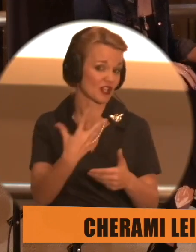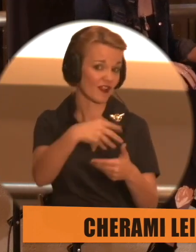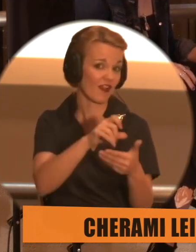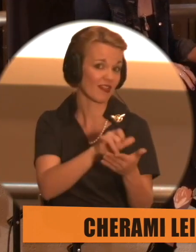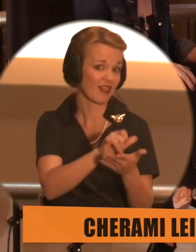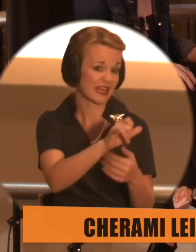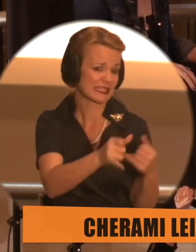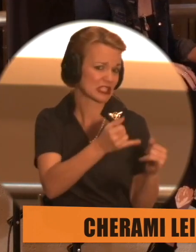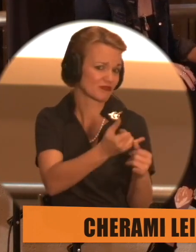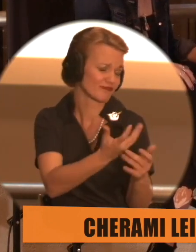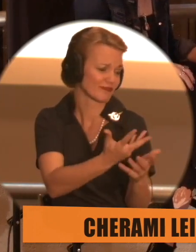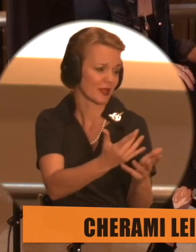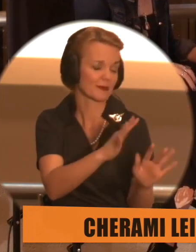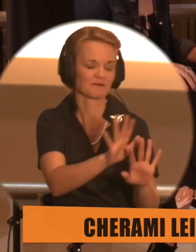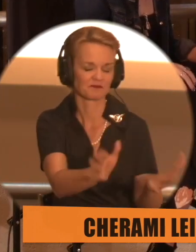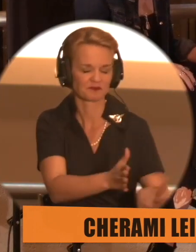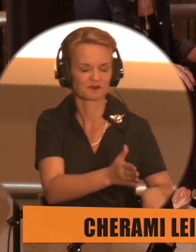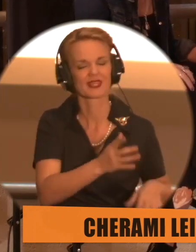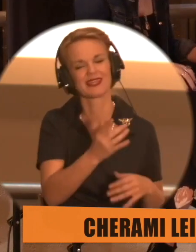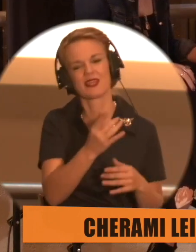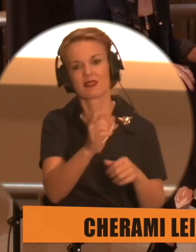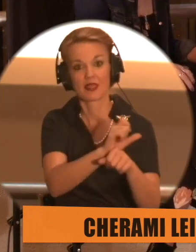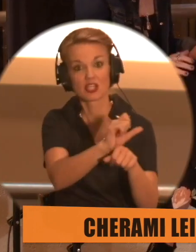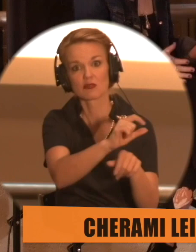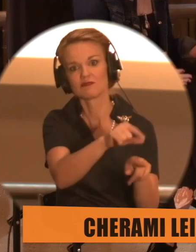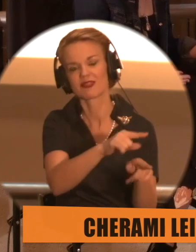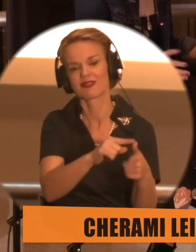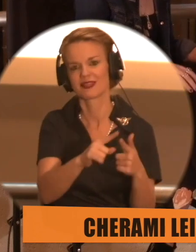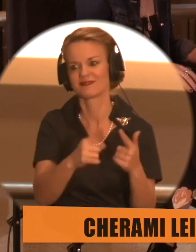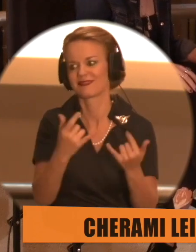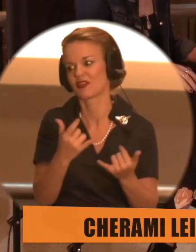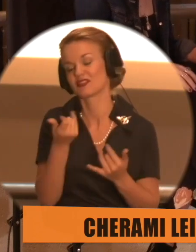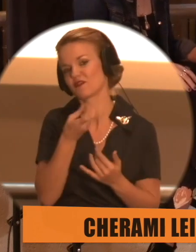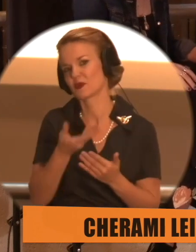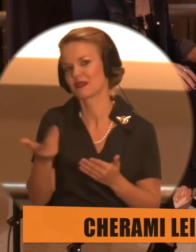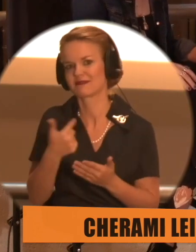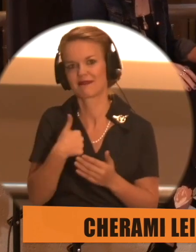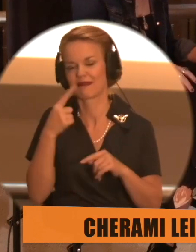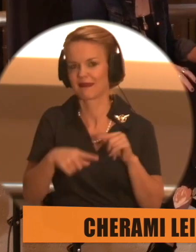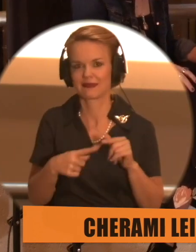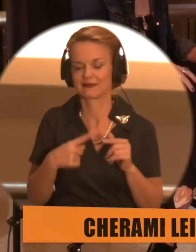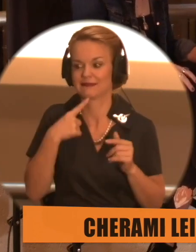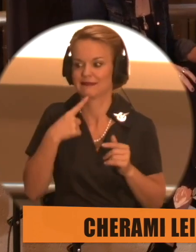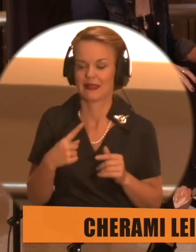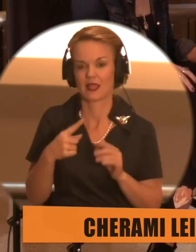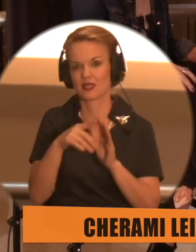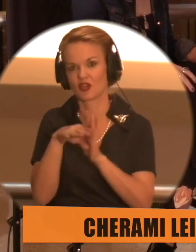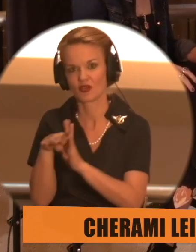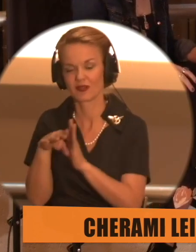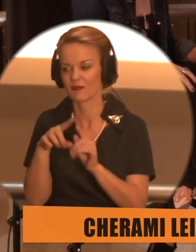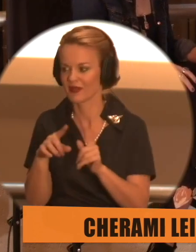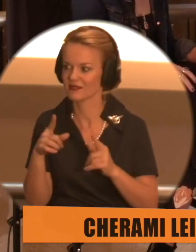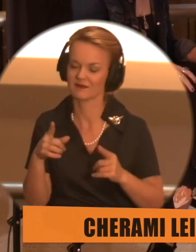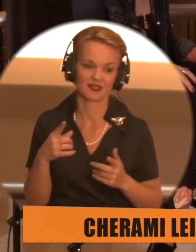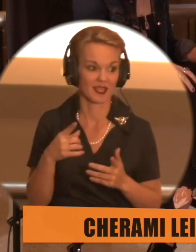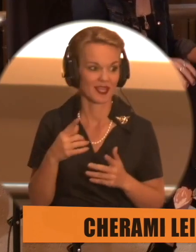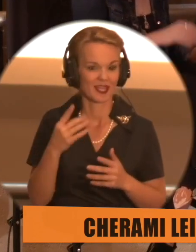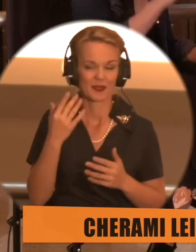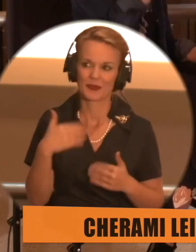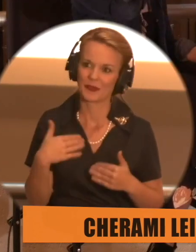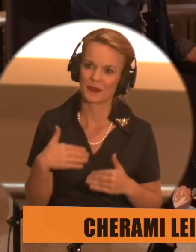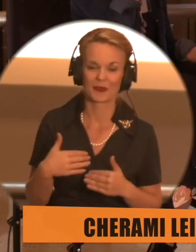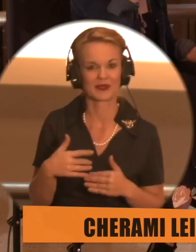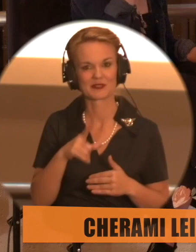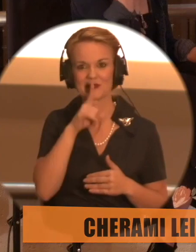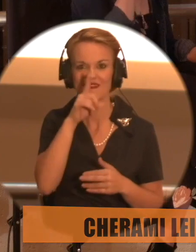they've told me some stories from all the stuff, things that I can't say on camera, the stuff that they worked on. Sure. And you're right, it is them living the dream. This is fun. Yeah.